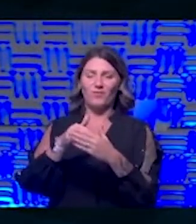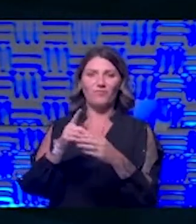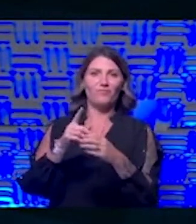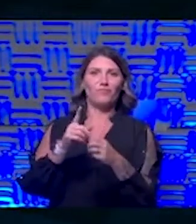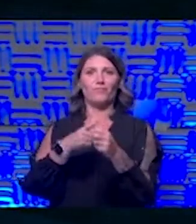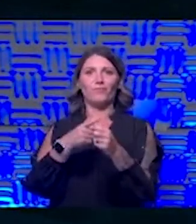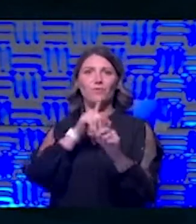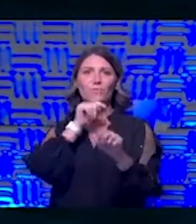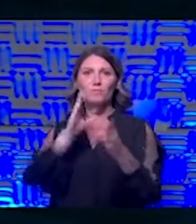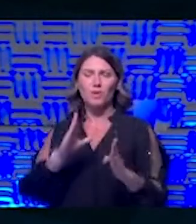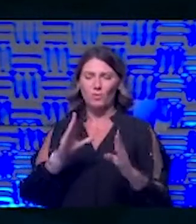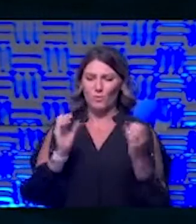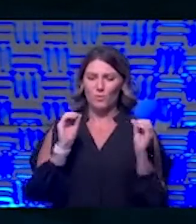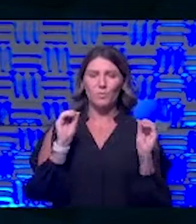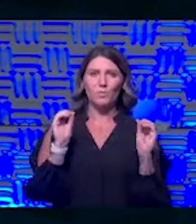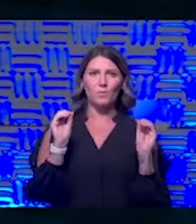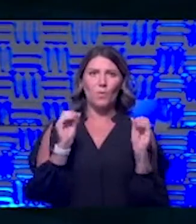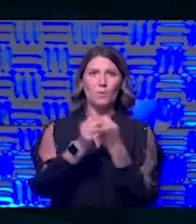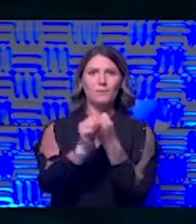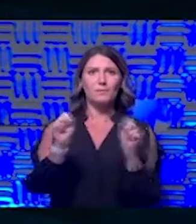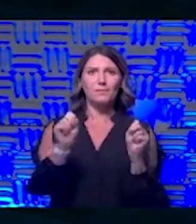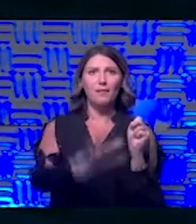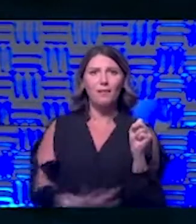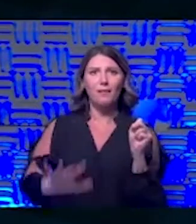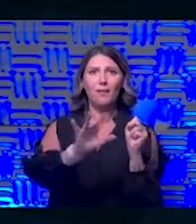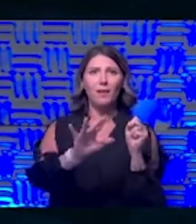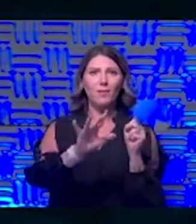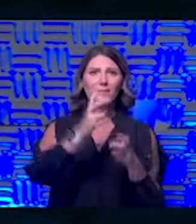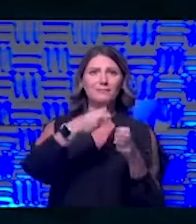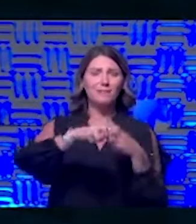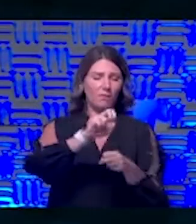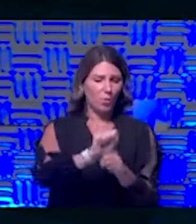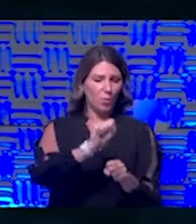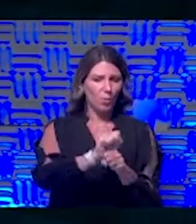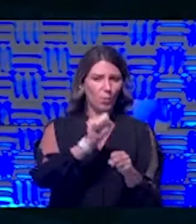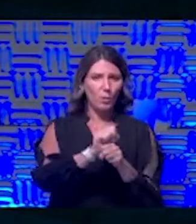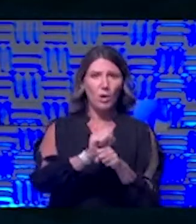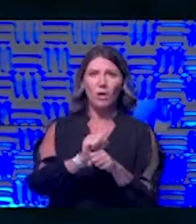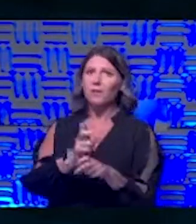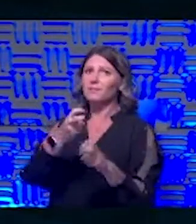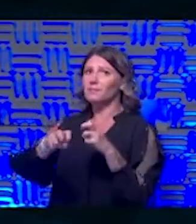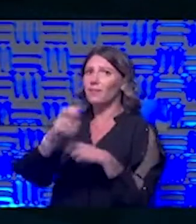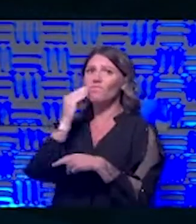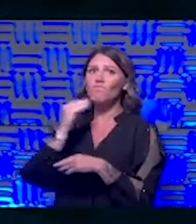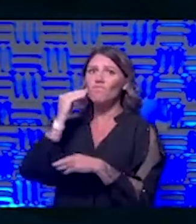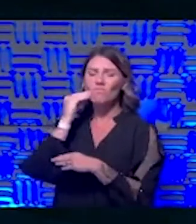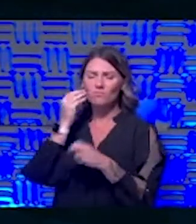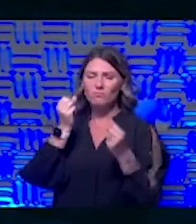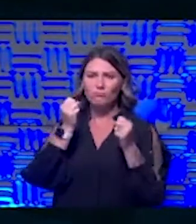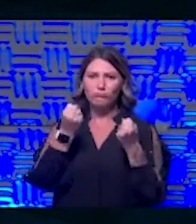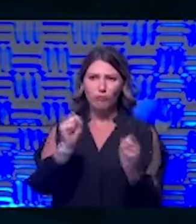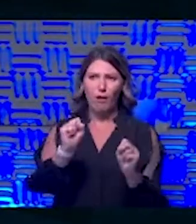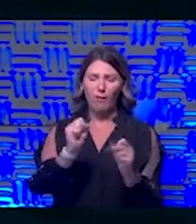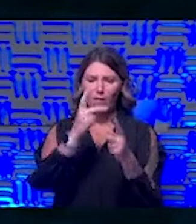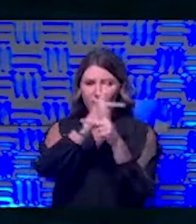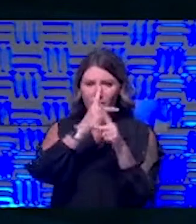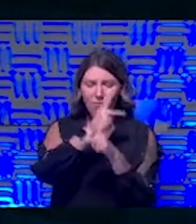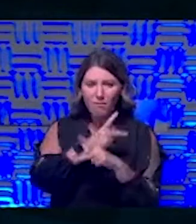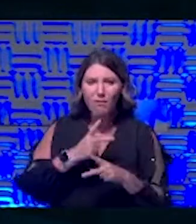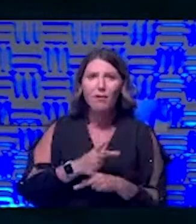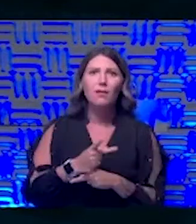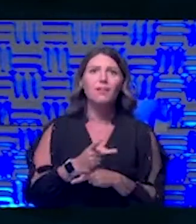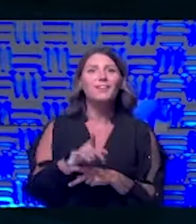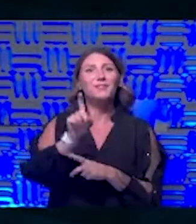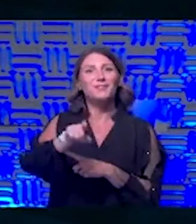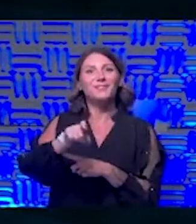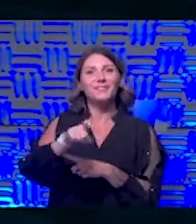was, very difficult at work, difficult at home, and trying to navigate that, you really just need the mental health